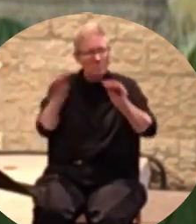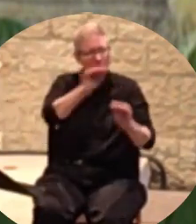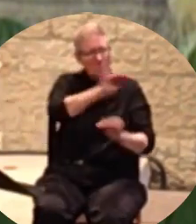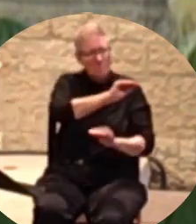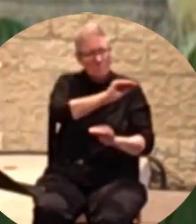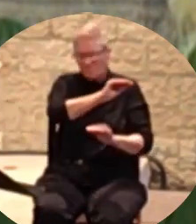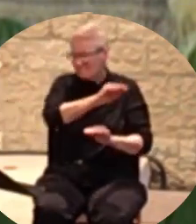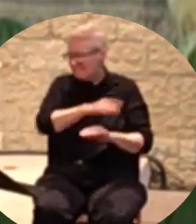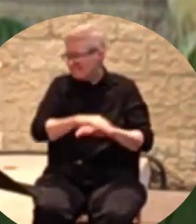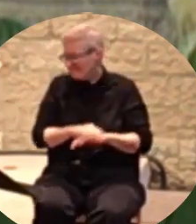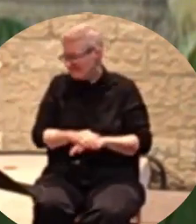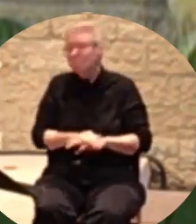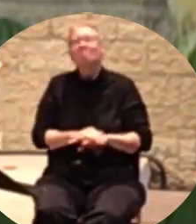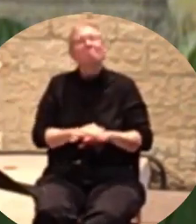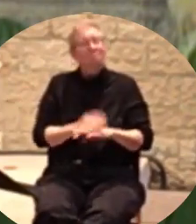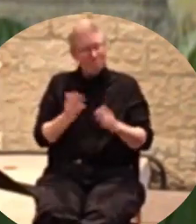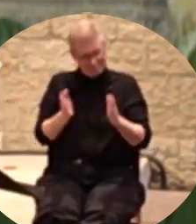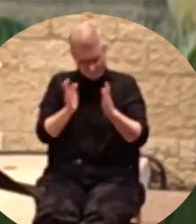And so it is.